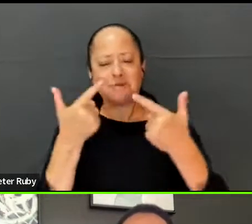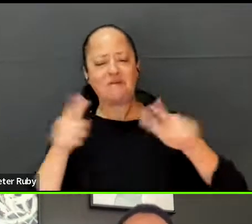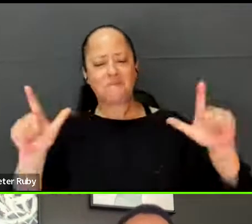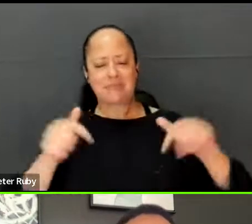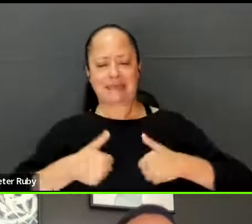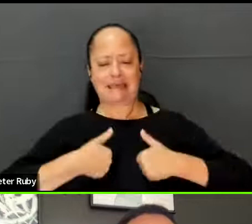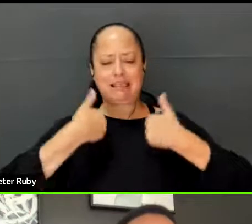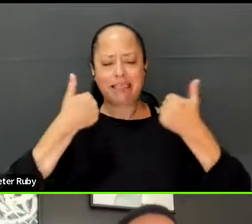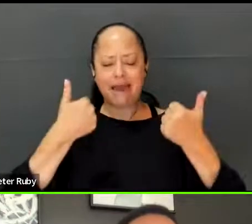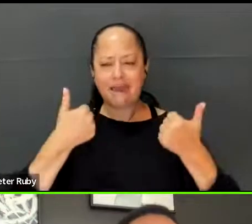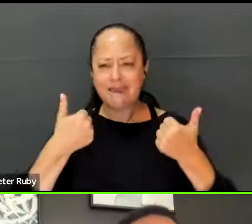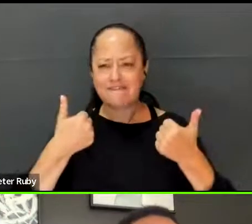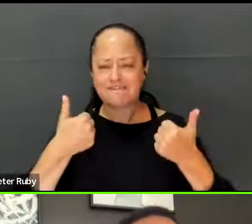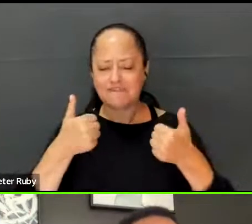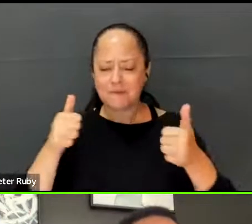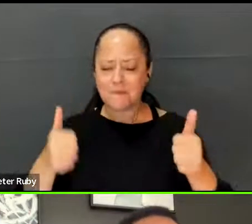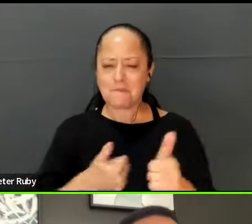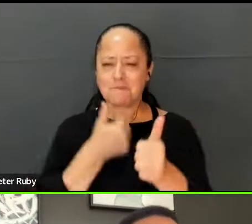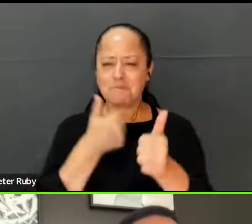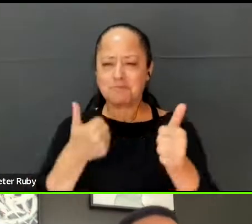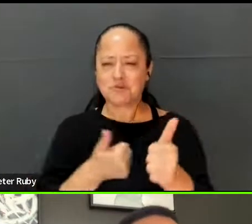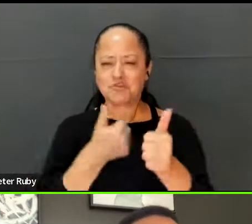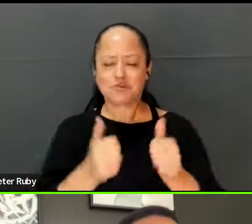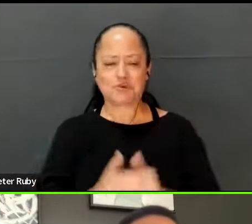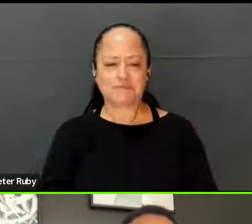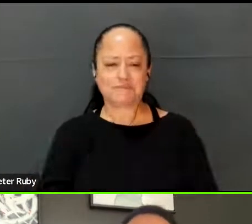the pursuit of